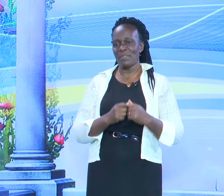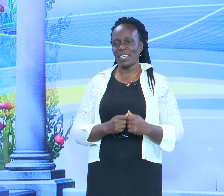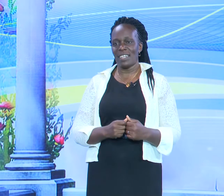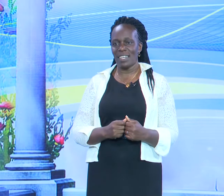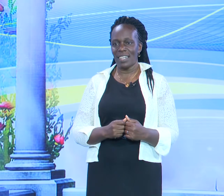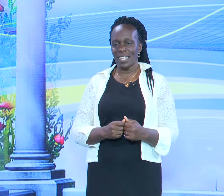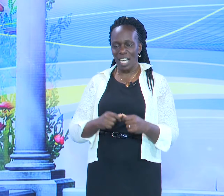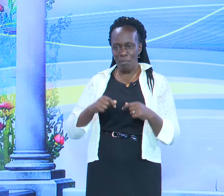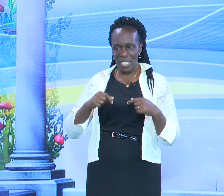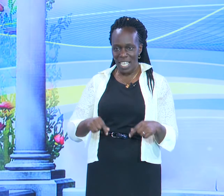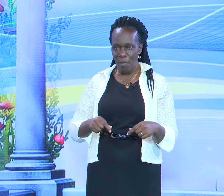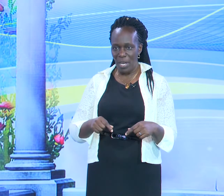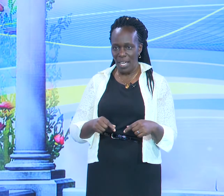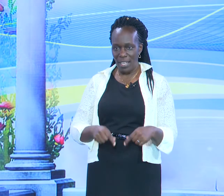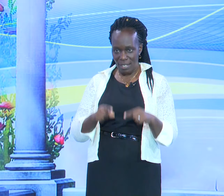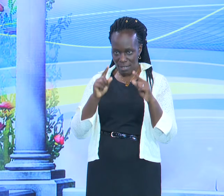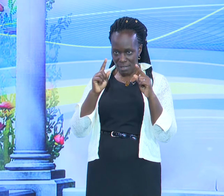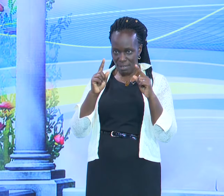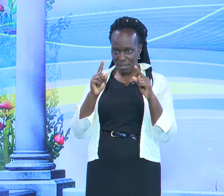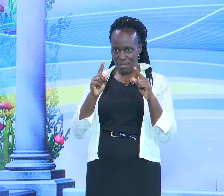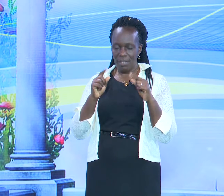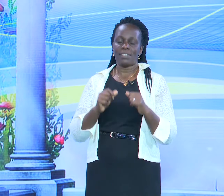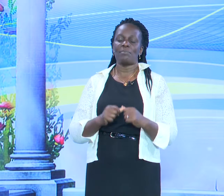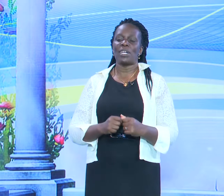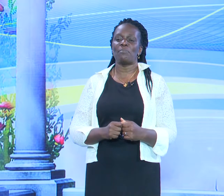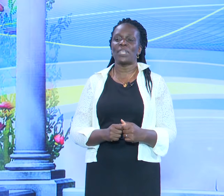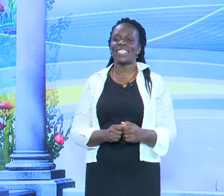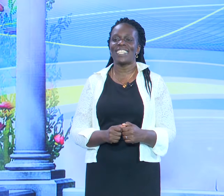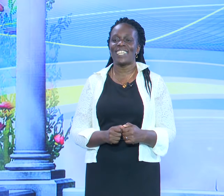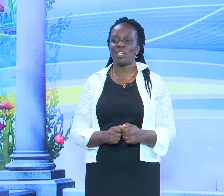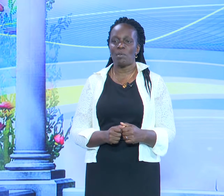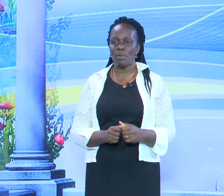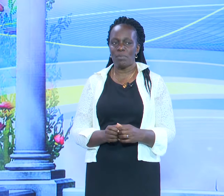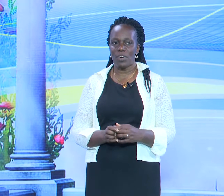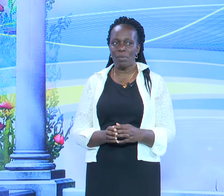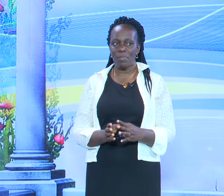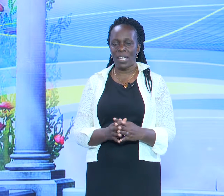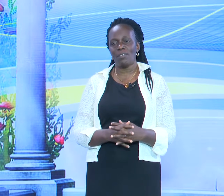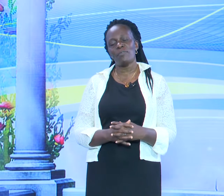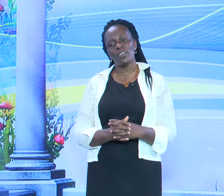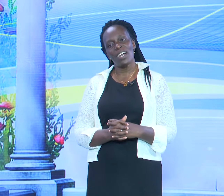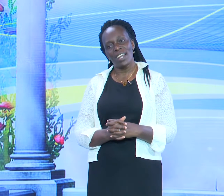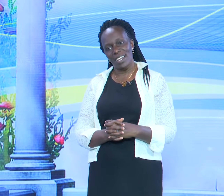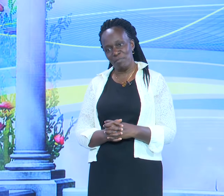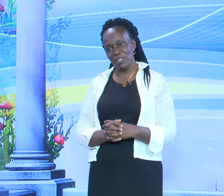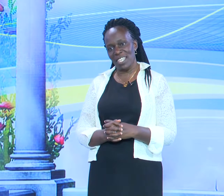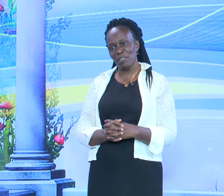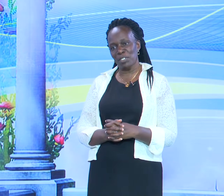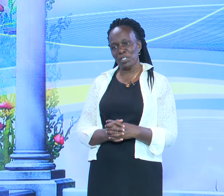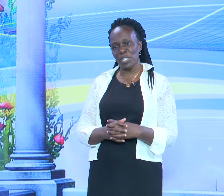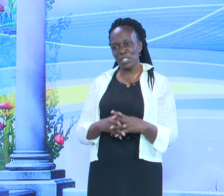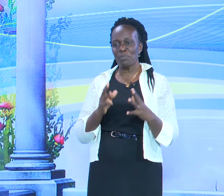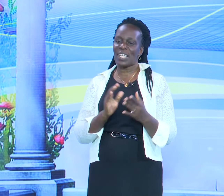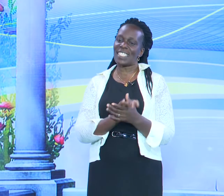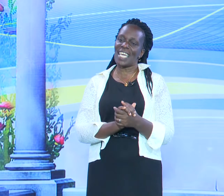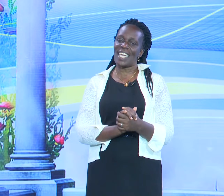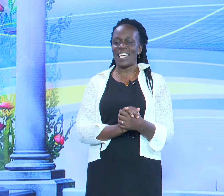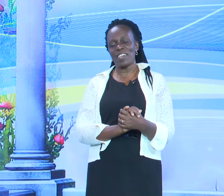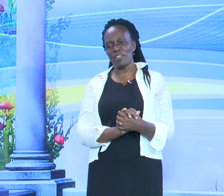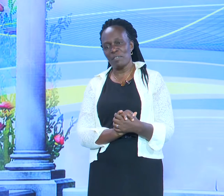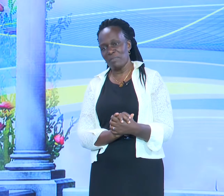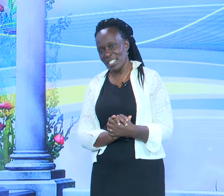them. Na kama si hapa, mali pengine ambapo Mungu amepanga. Kwa hivyo karibu sana watoto wetu,